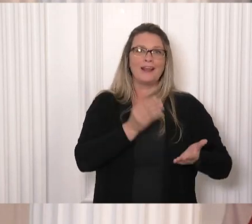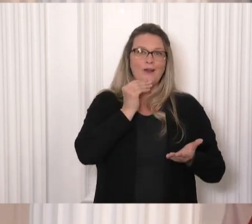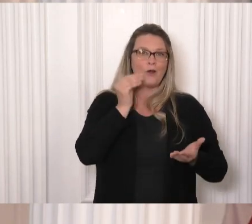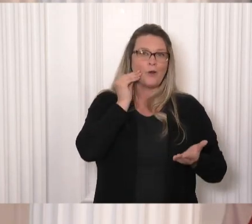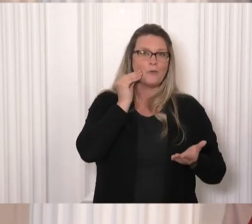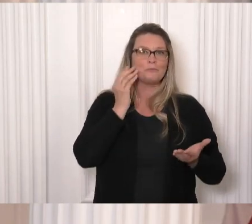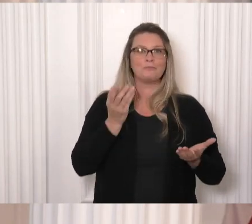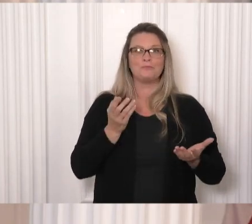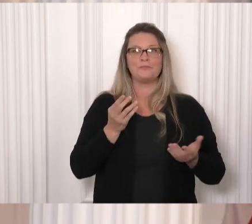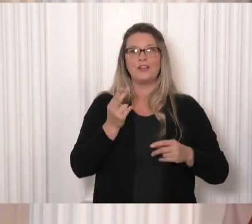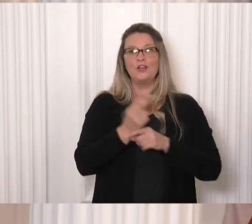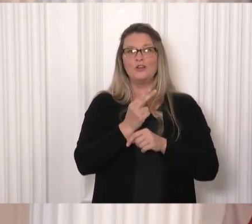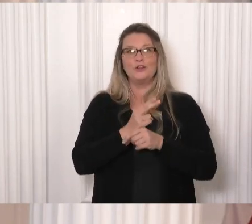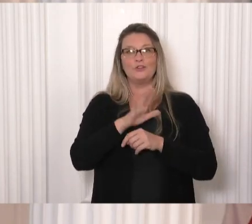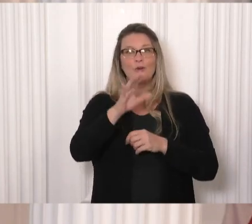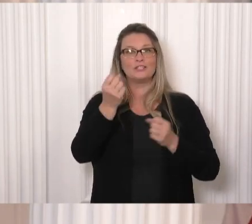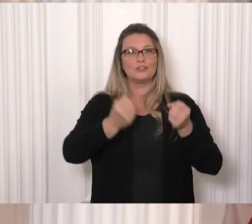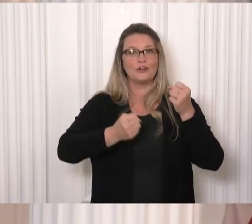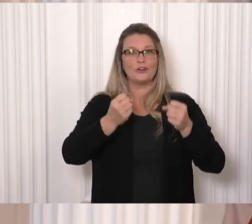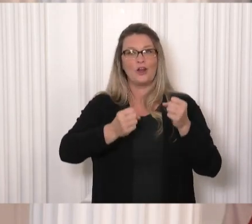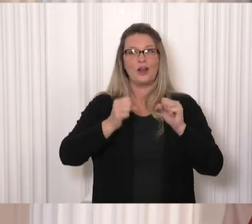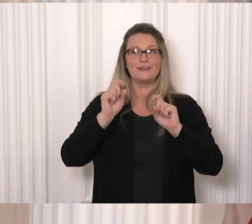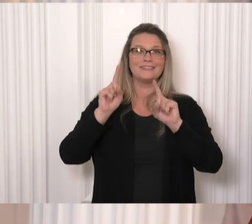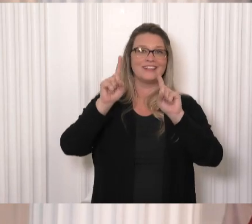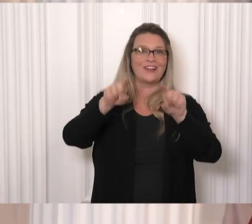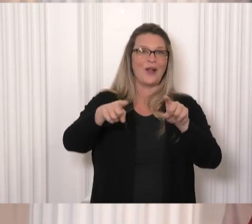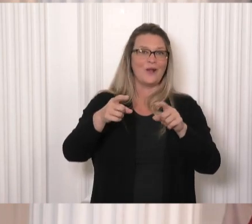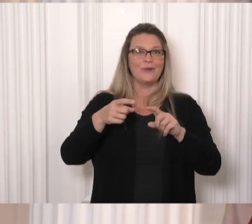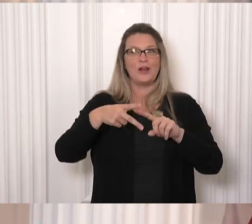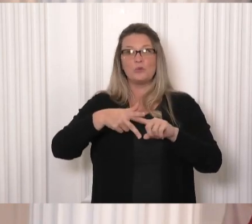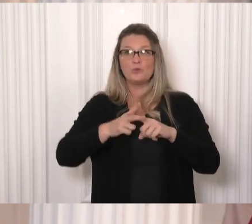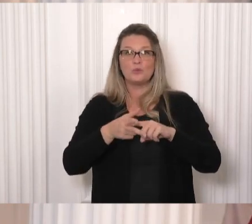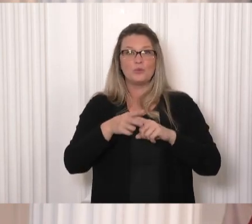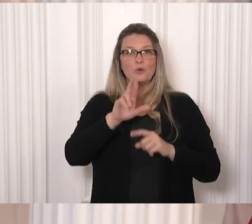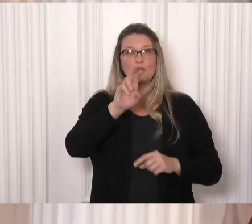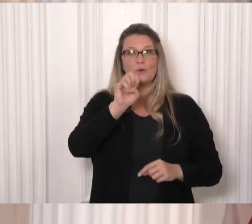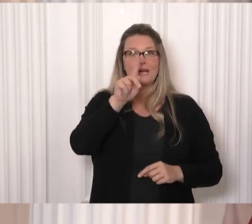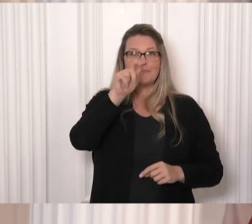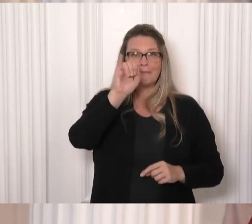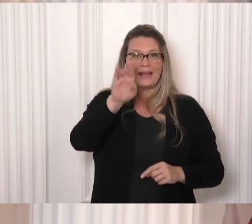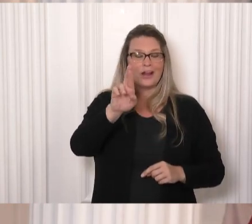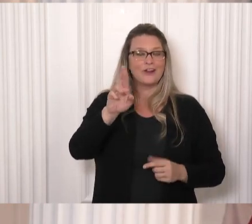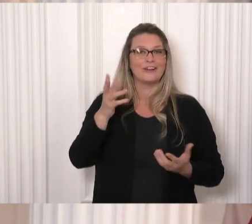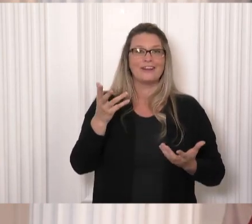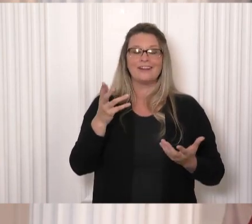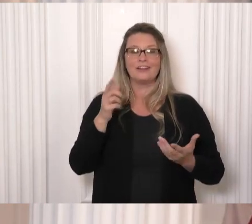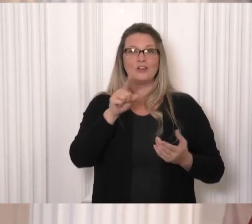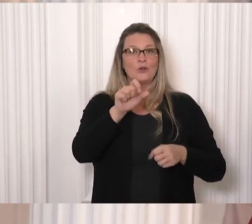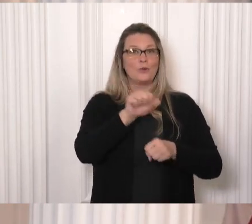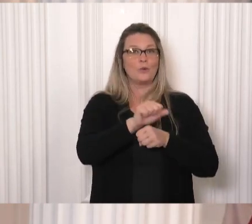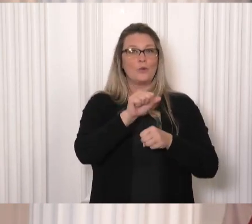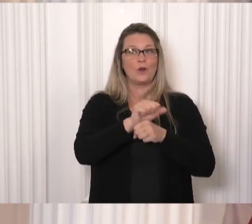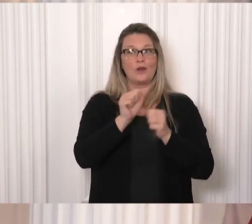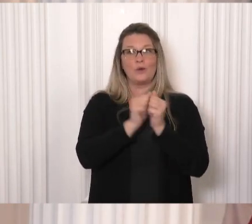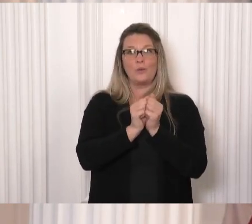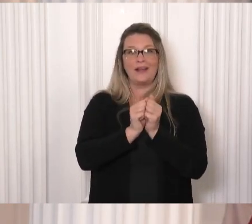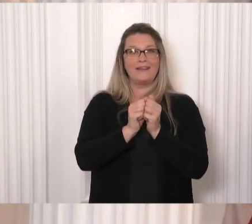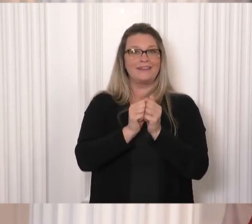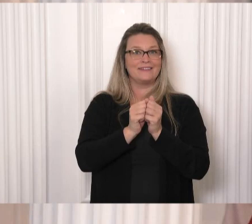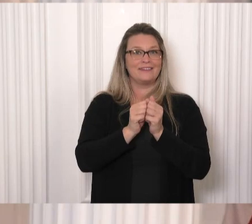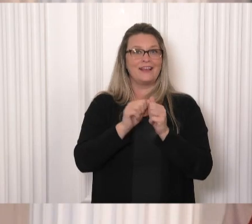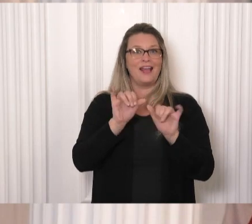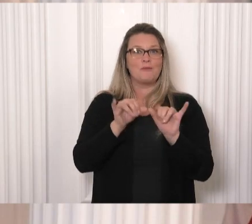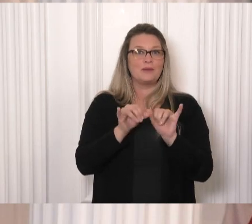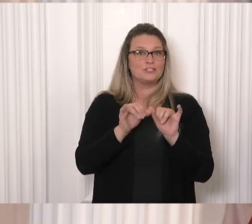car to go to your essential service work, and it needs a repair, and it's a critical repair. You work with the repair shop to